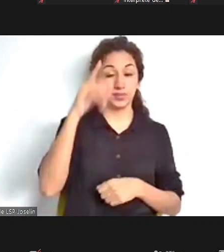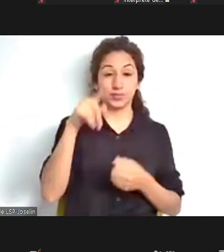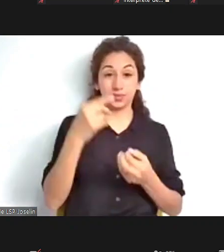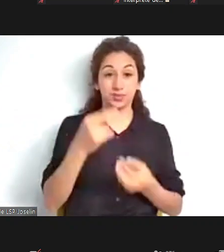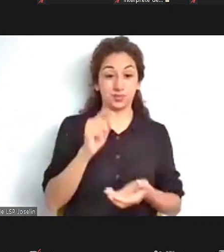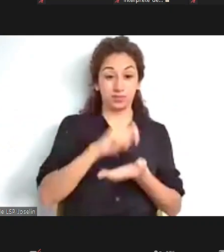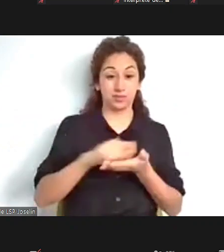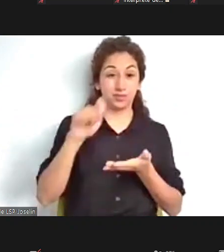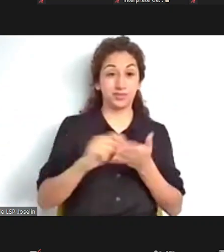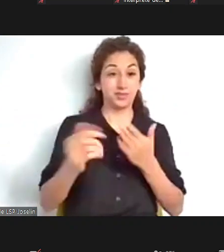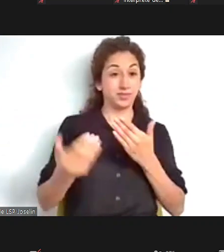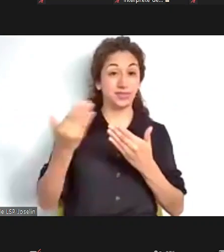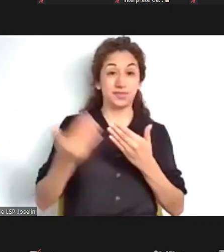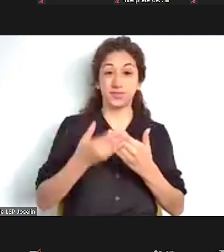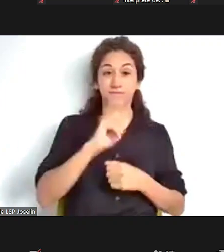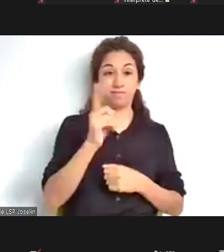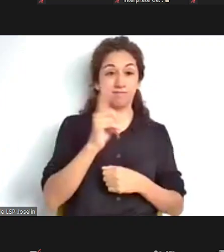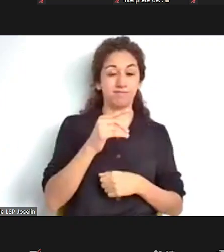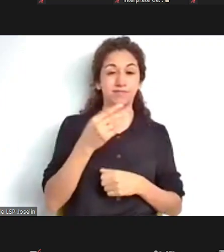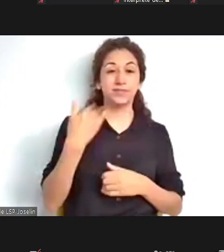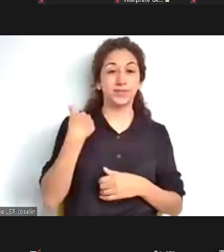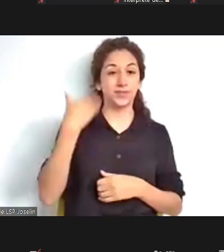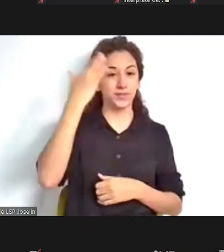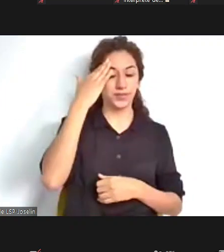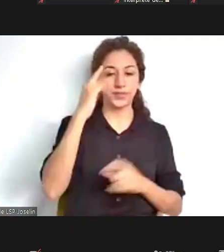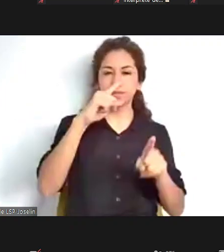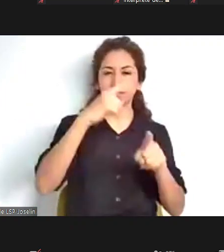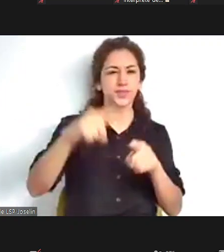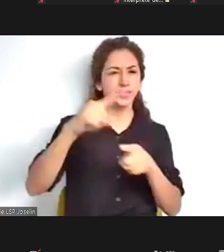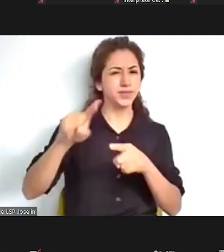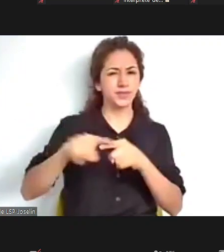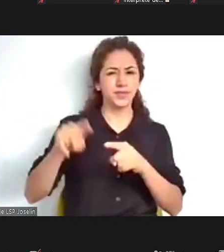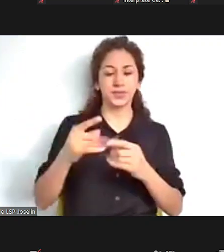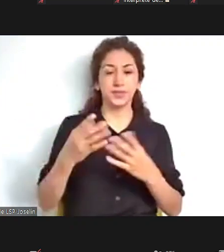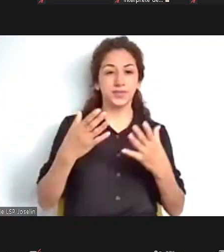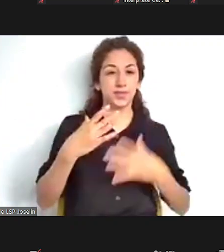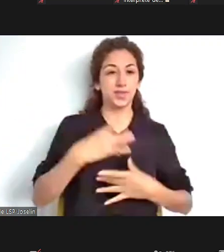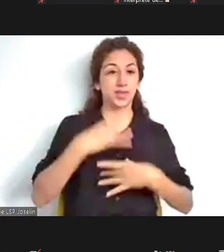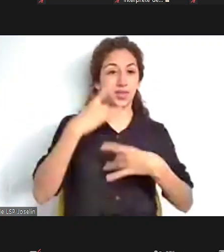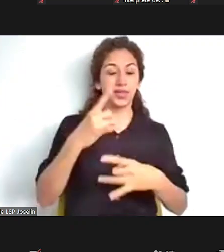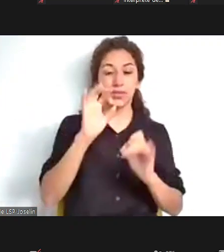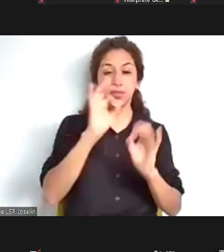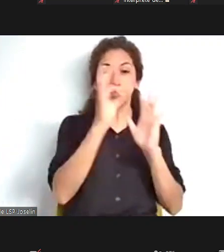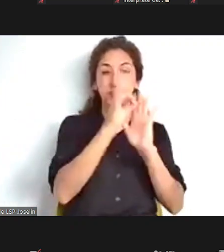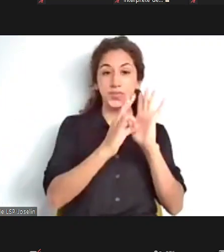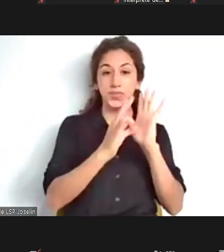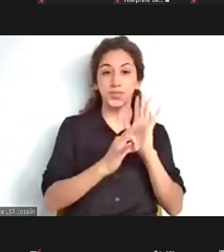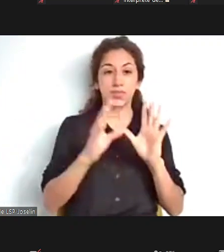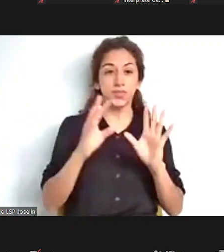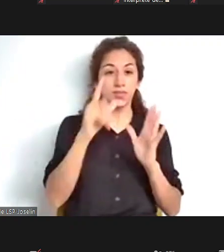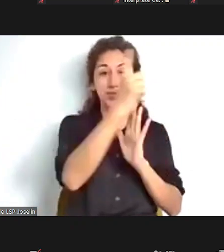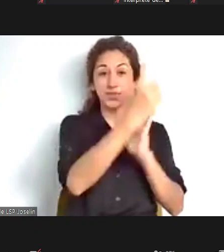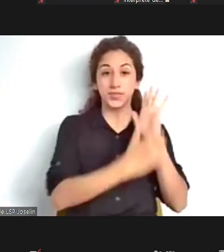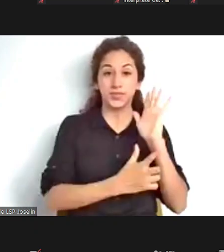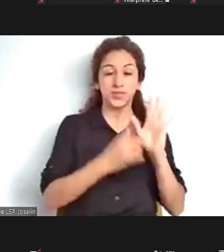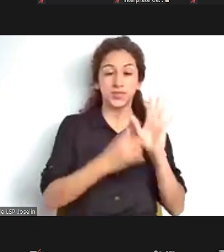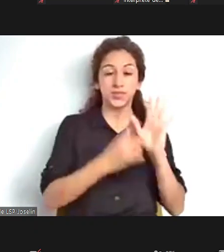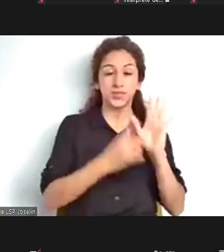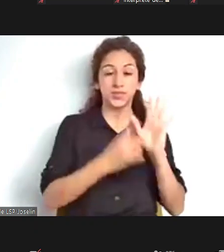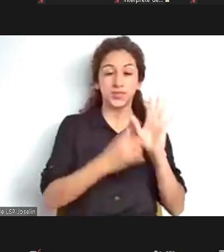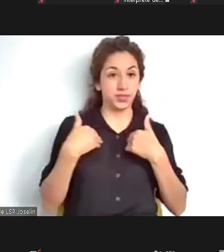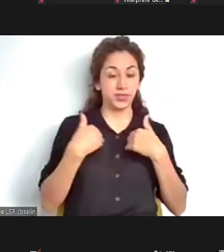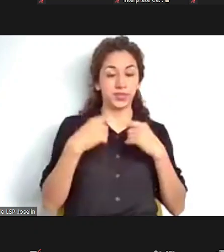national cooperation action plan it has not been easy for each one of you taking into account the different uh interests and